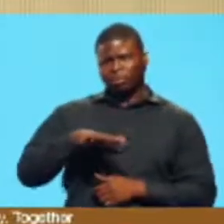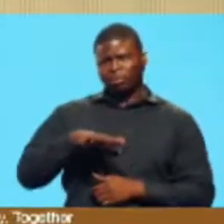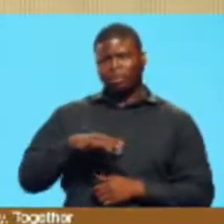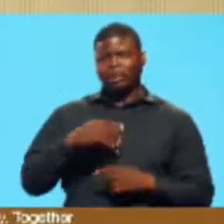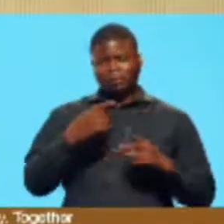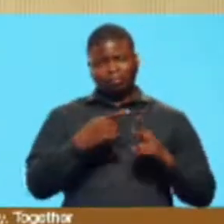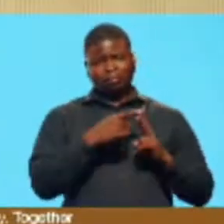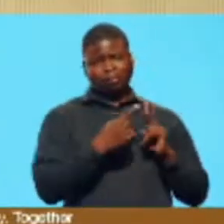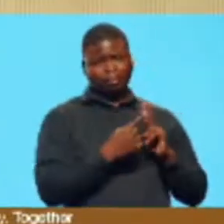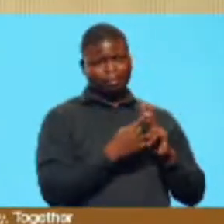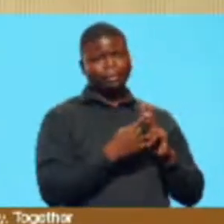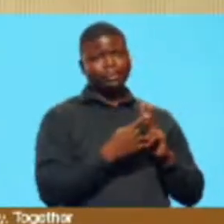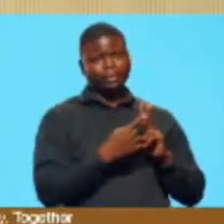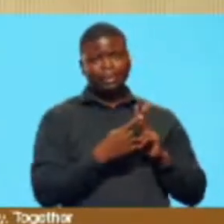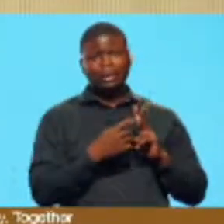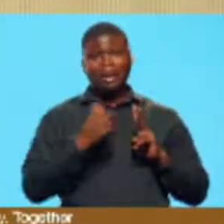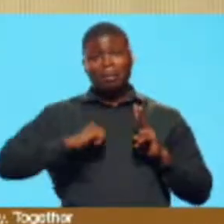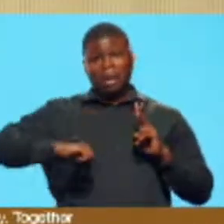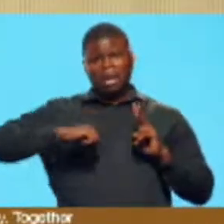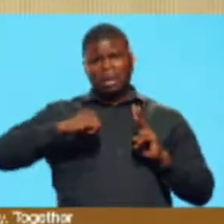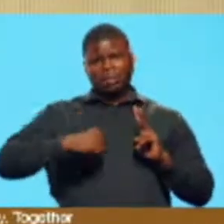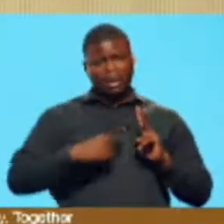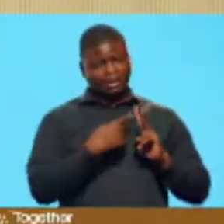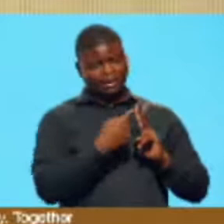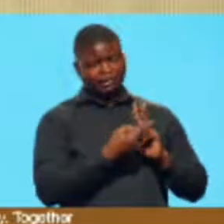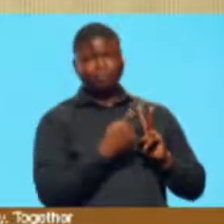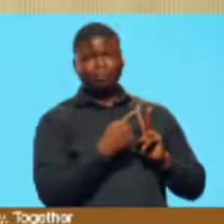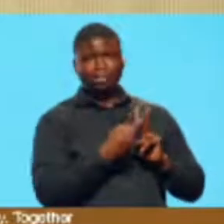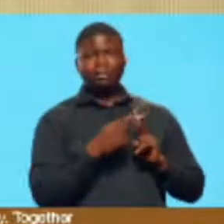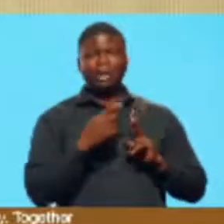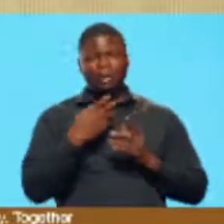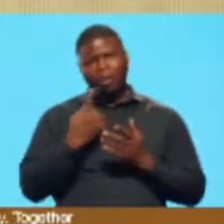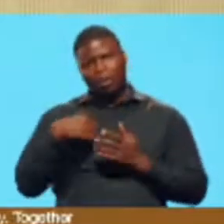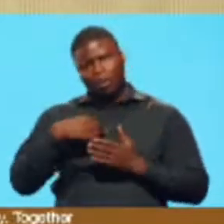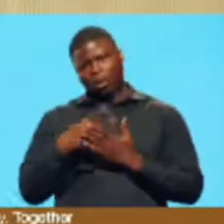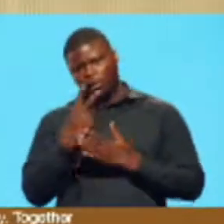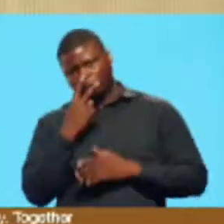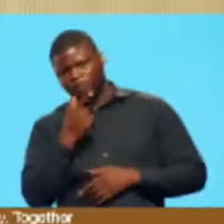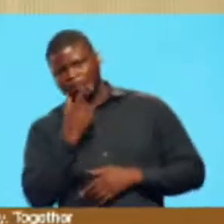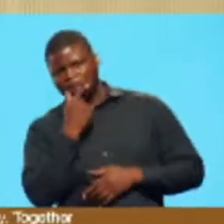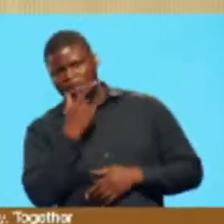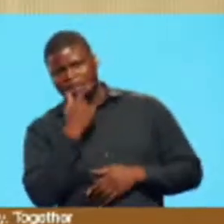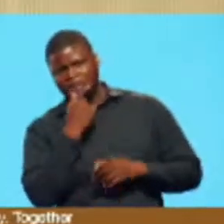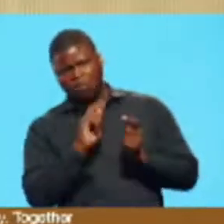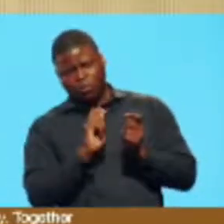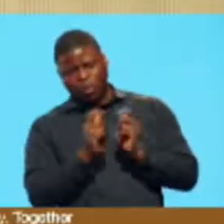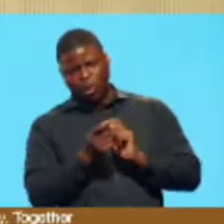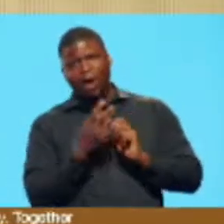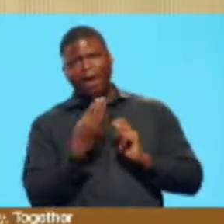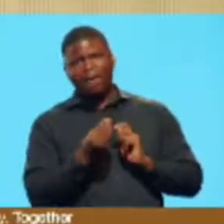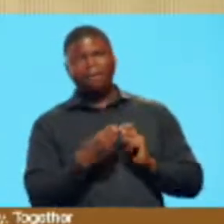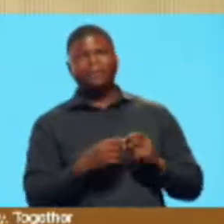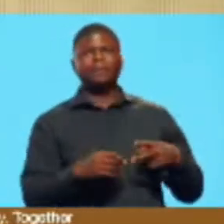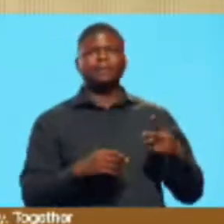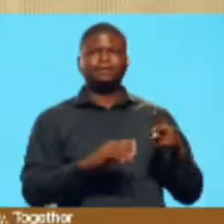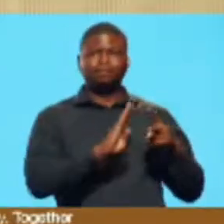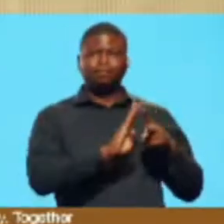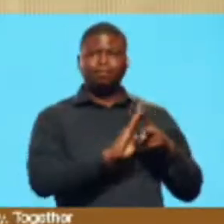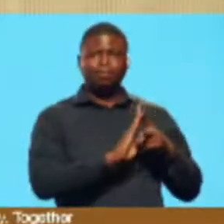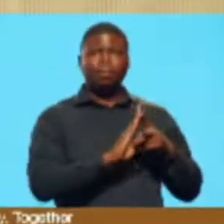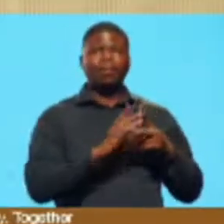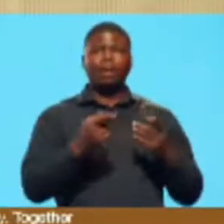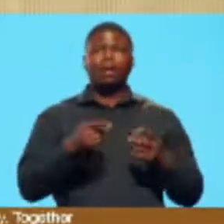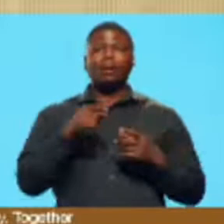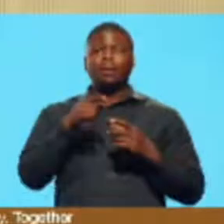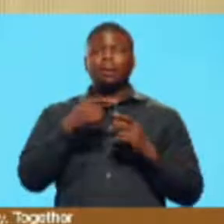two of them that are already showing the real transition in terms of demographic dividend. This is the explanation